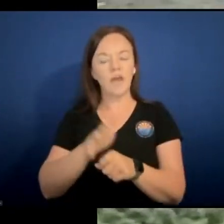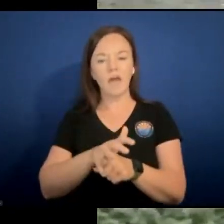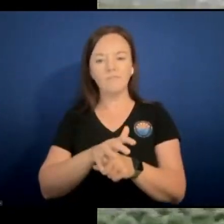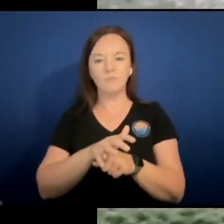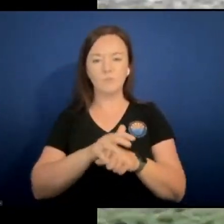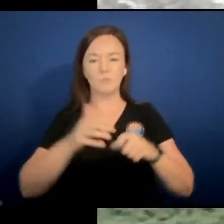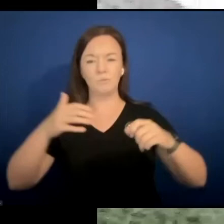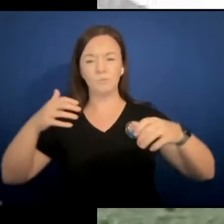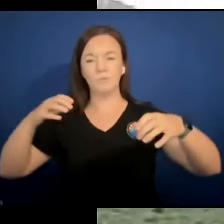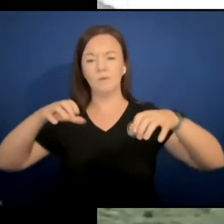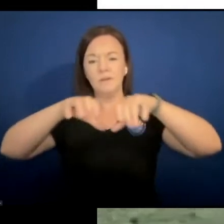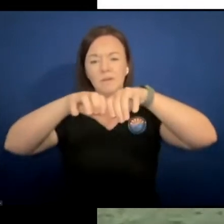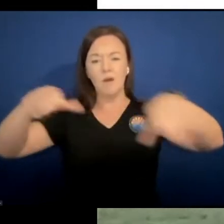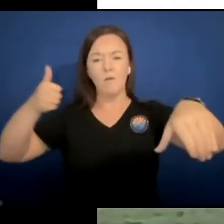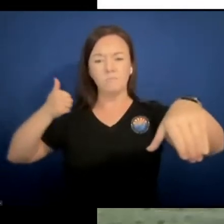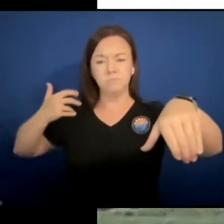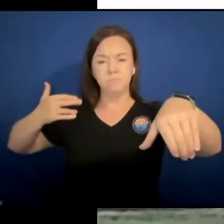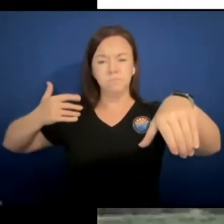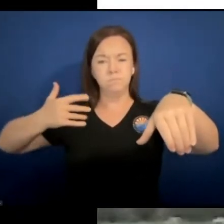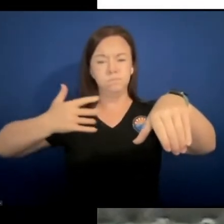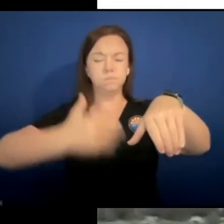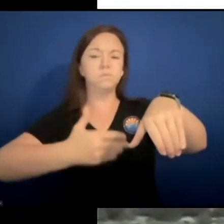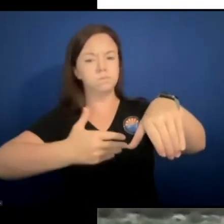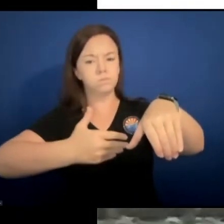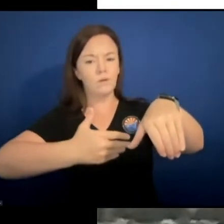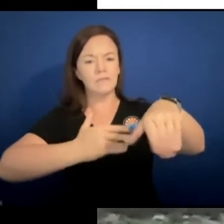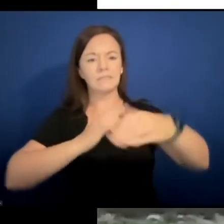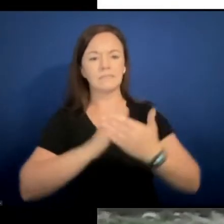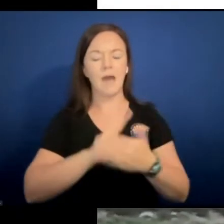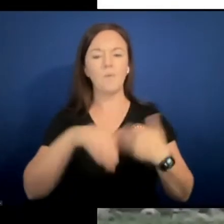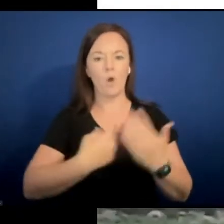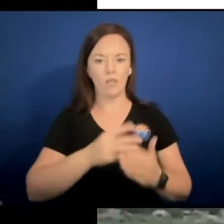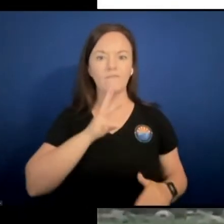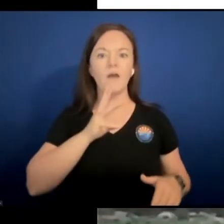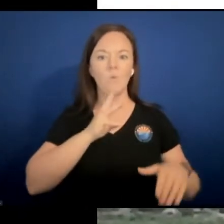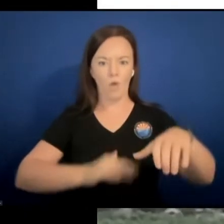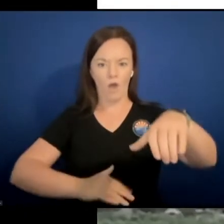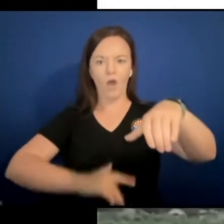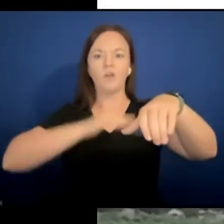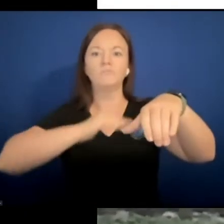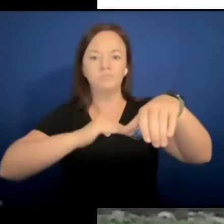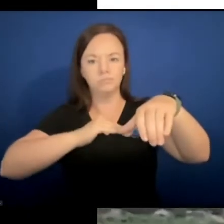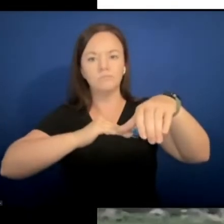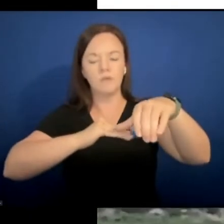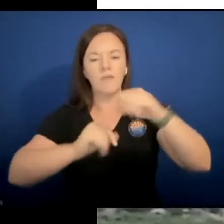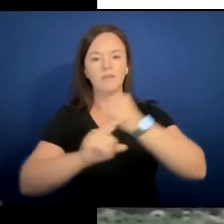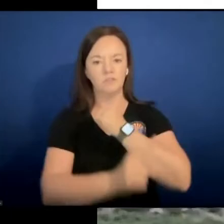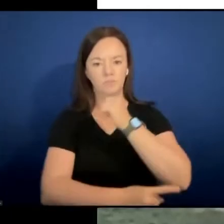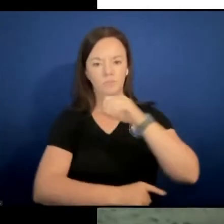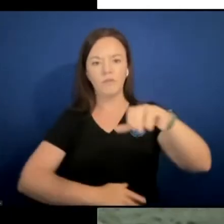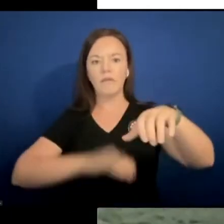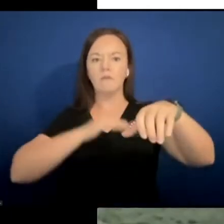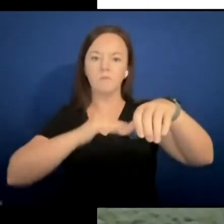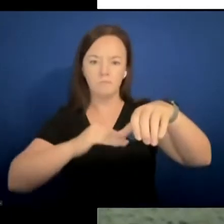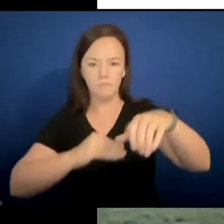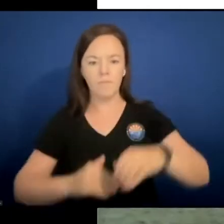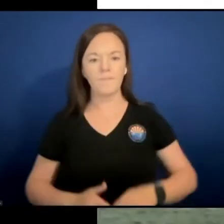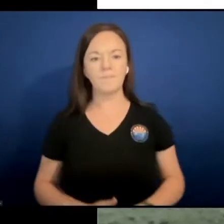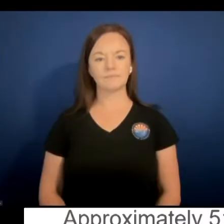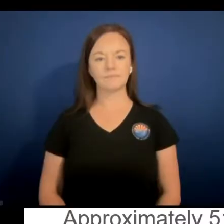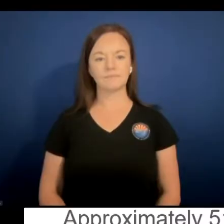sediment, debris, and water that was coming off these canyons. Thank